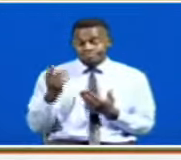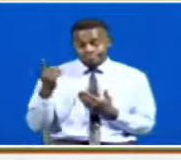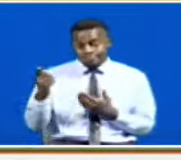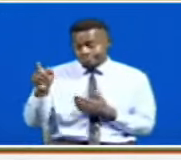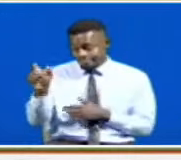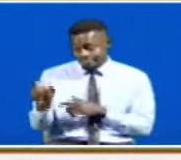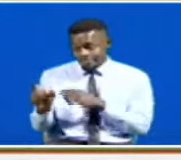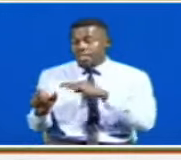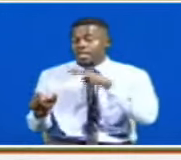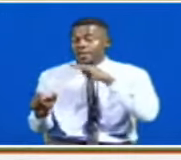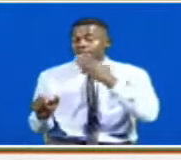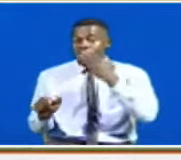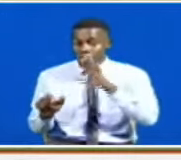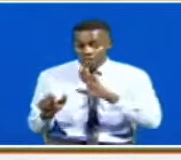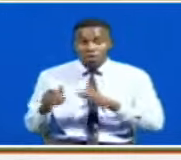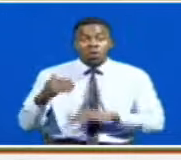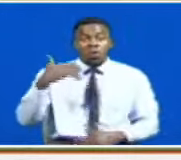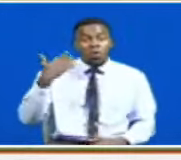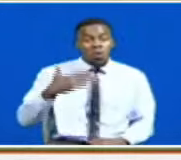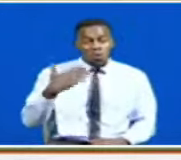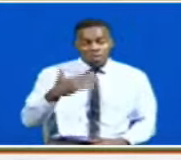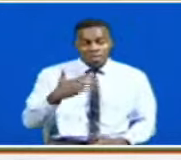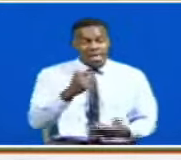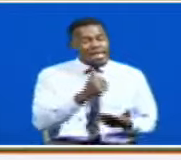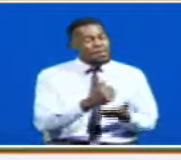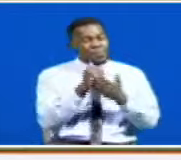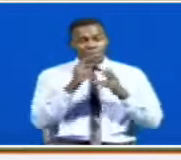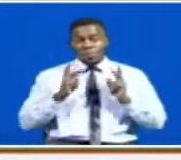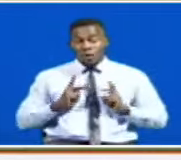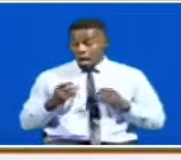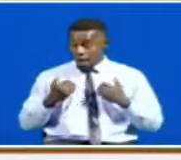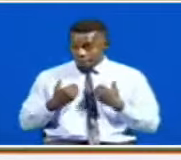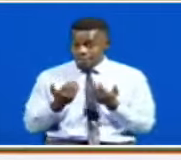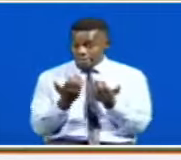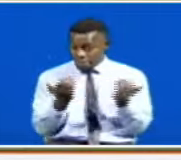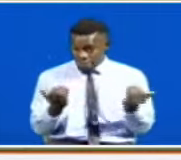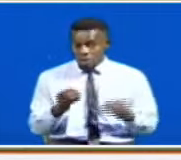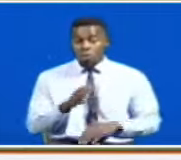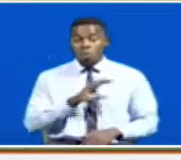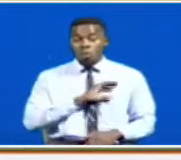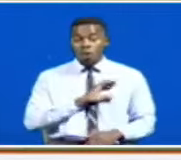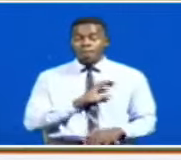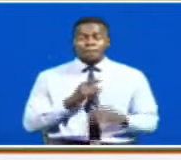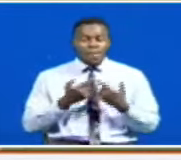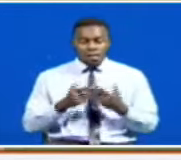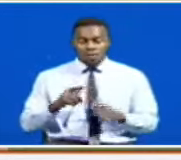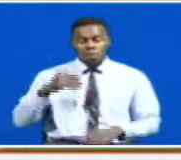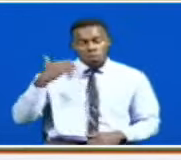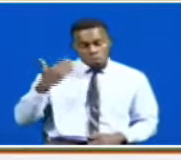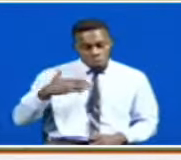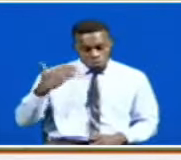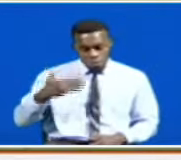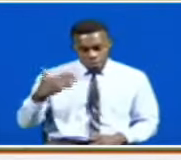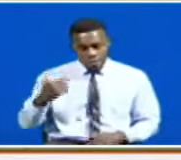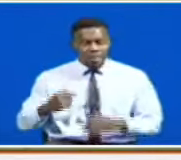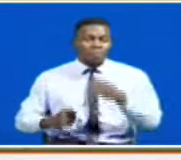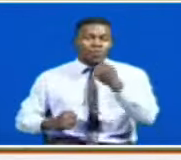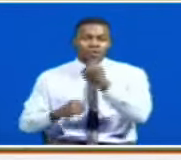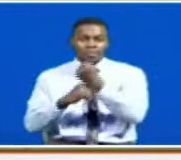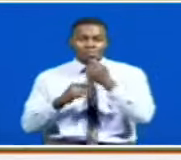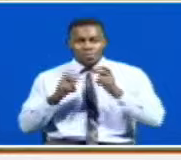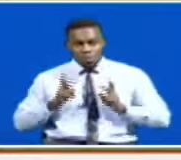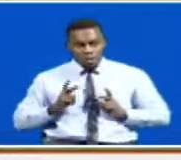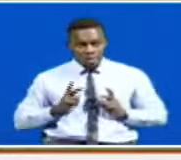never knew. She educated children that she never met. Sometimes she could send us to go and see those